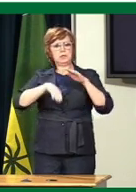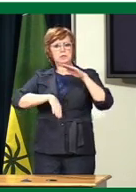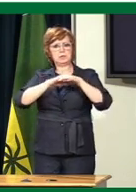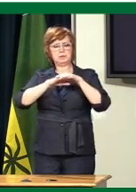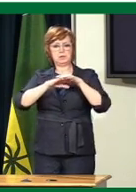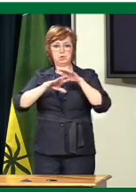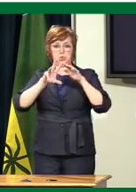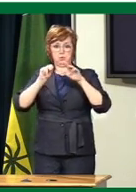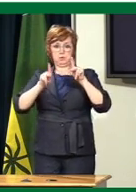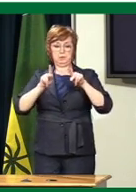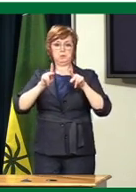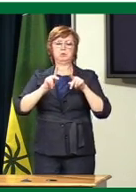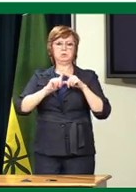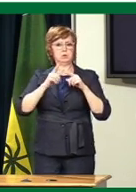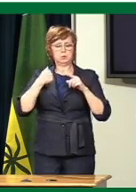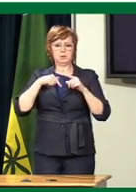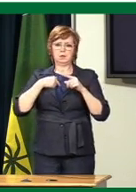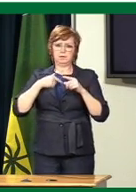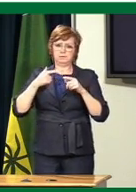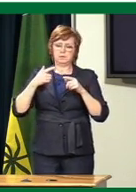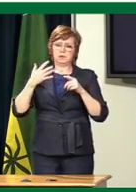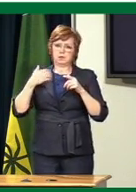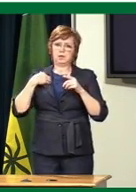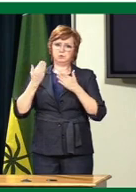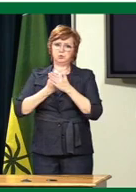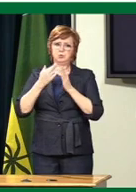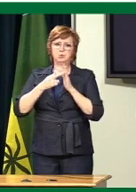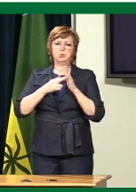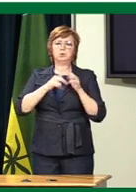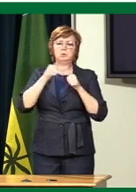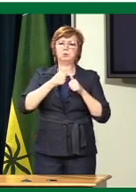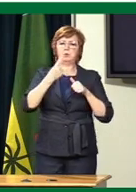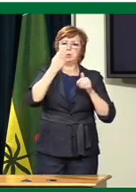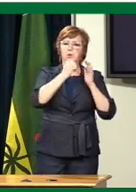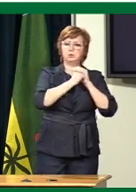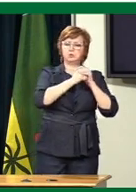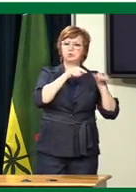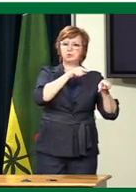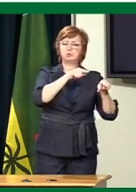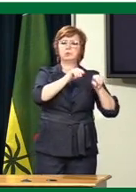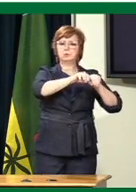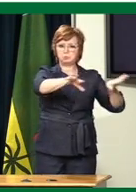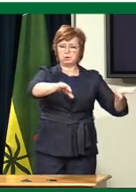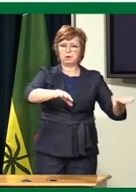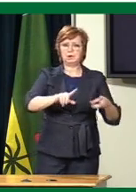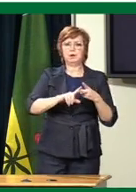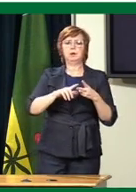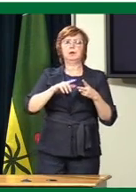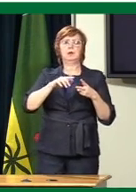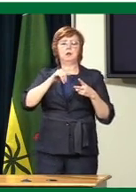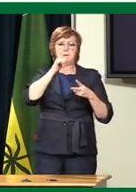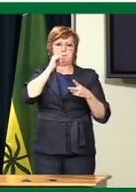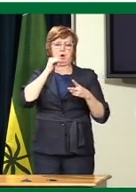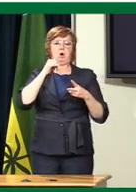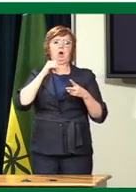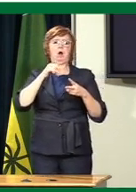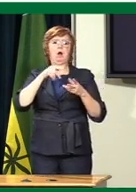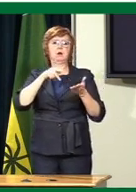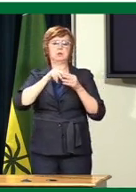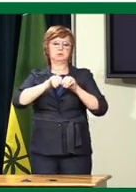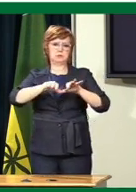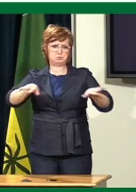worship, other settings where, transmission happened, nightclubs. Those are no longer allowed. So we would